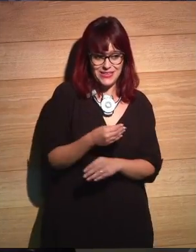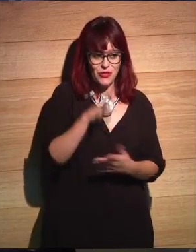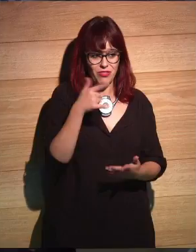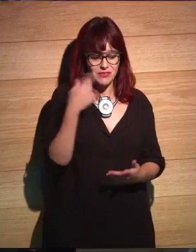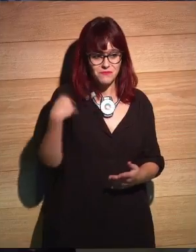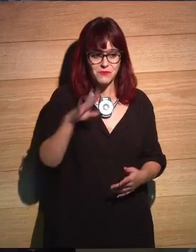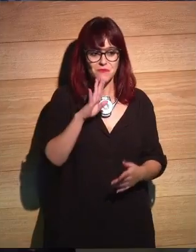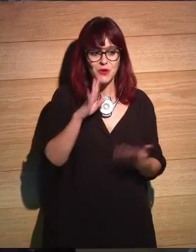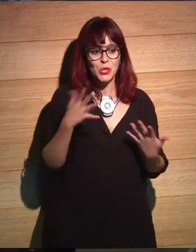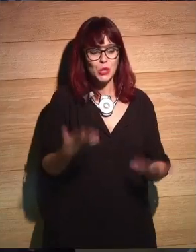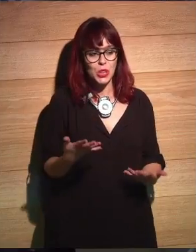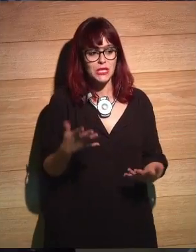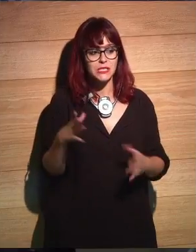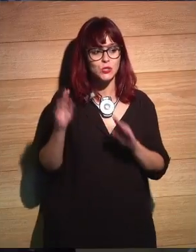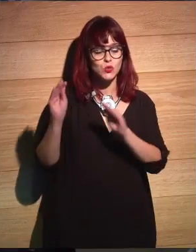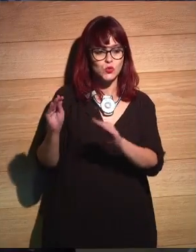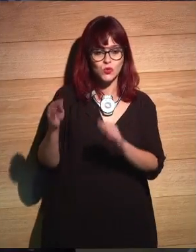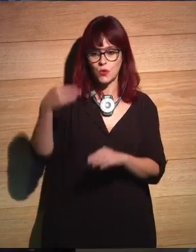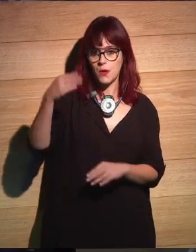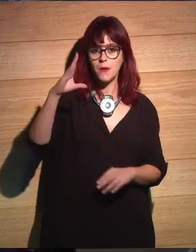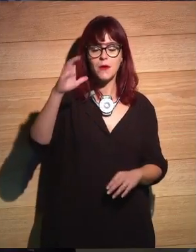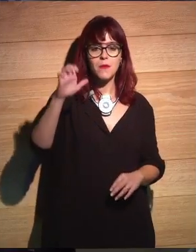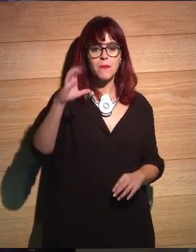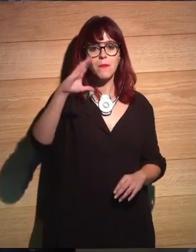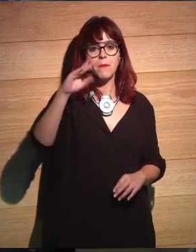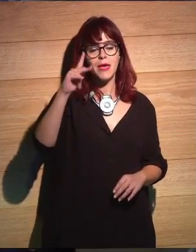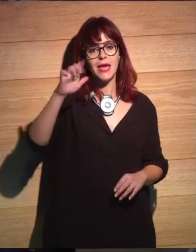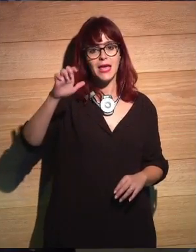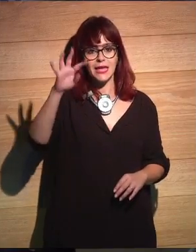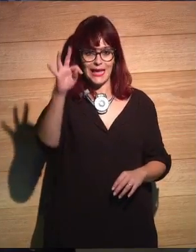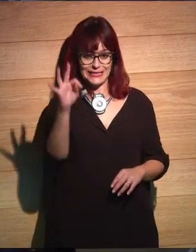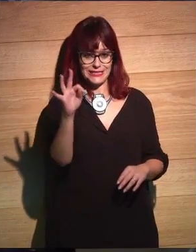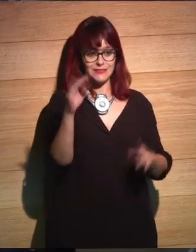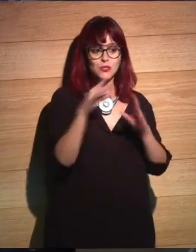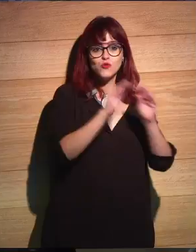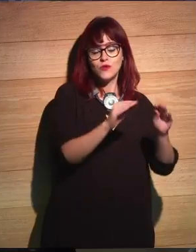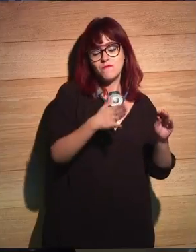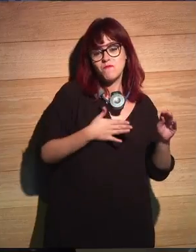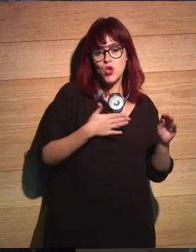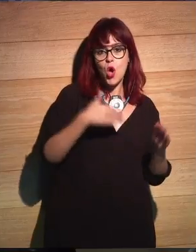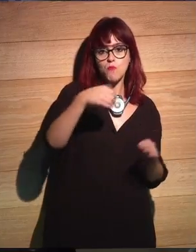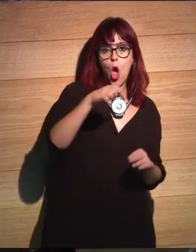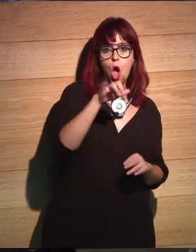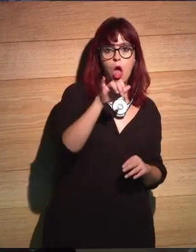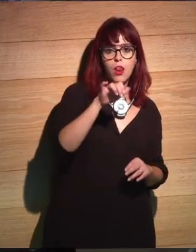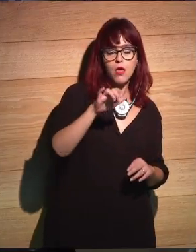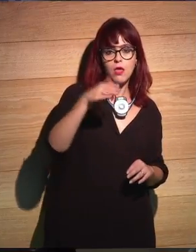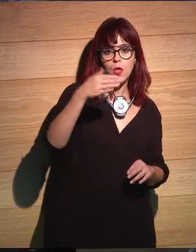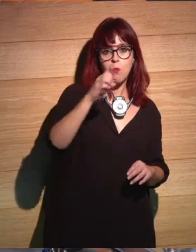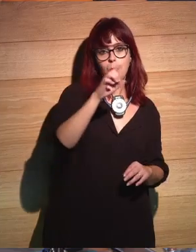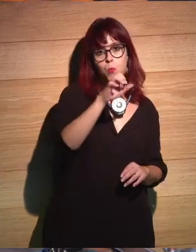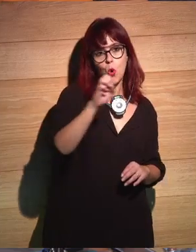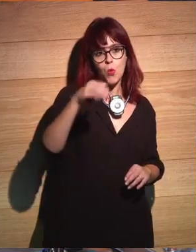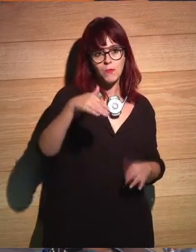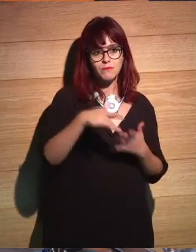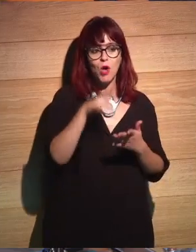who are named after two writers coming from different traditions. In my case, Molly Bloom from